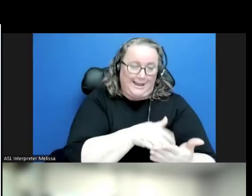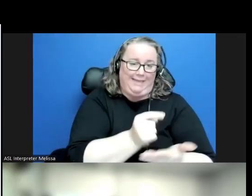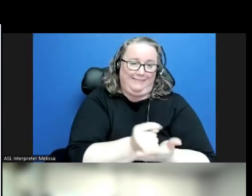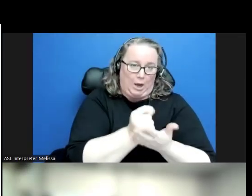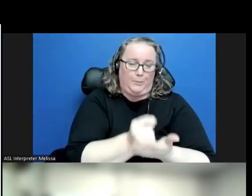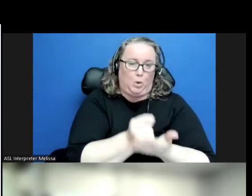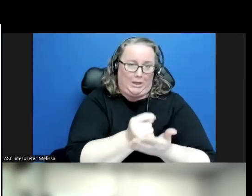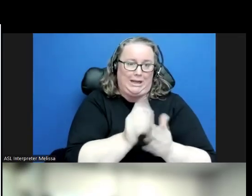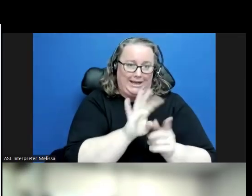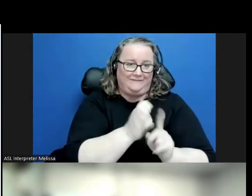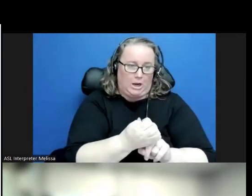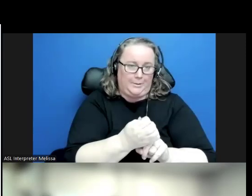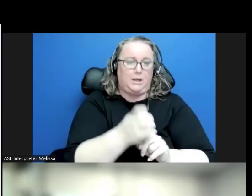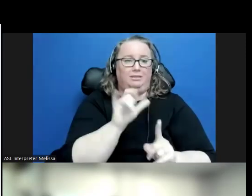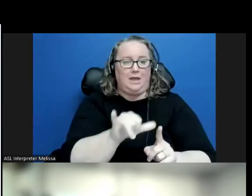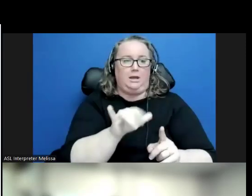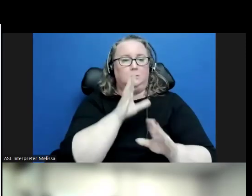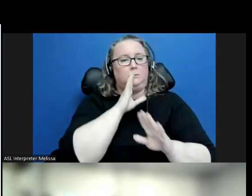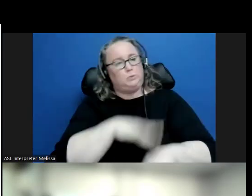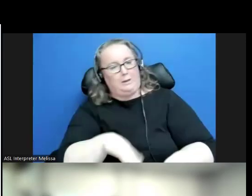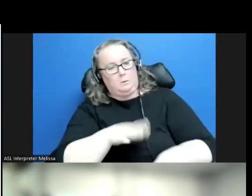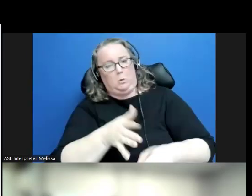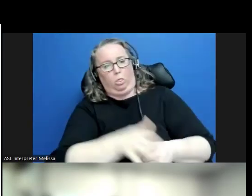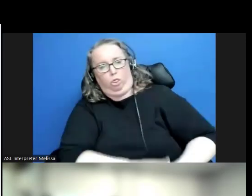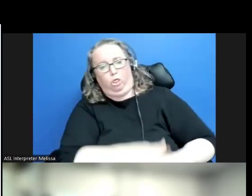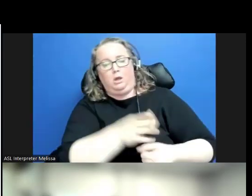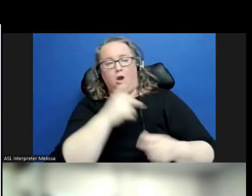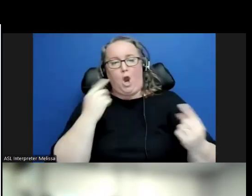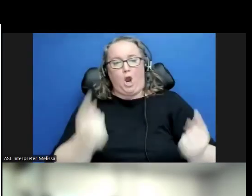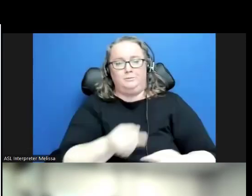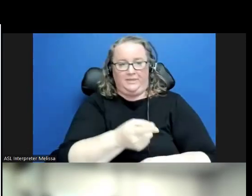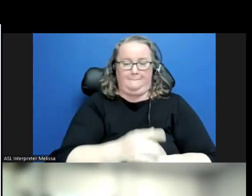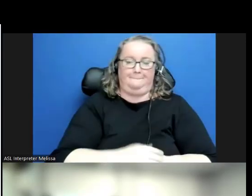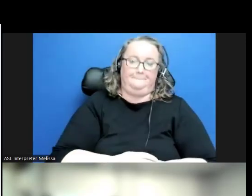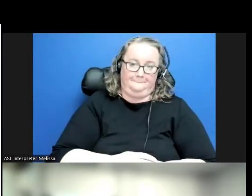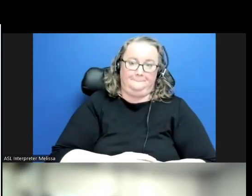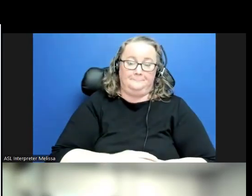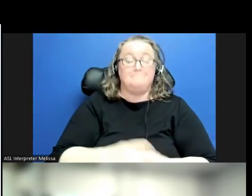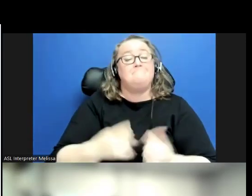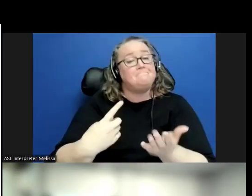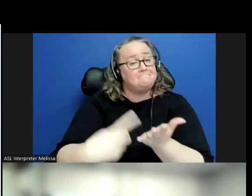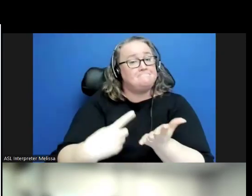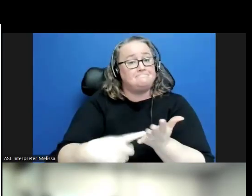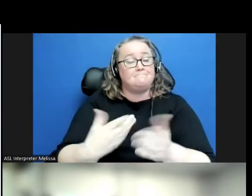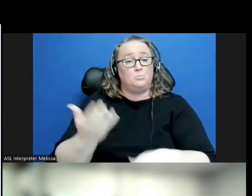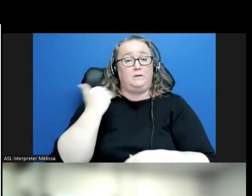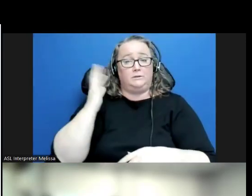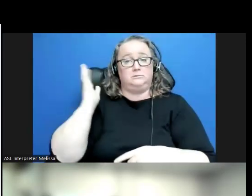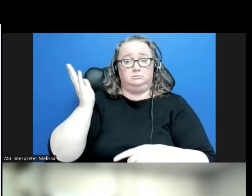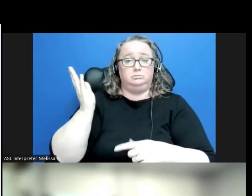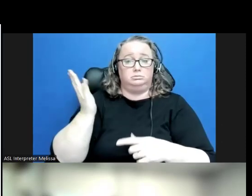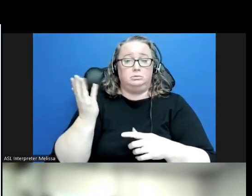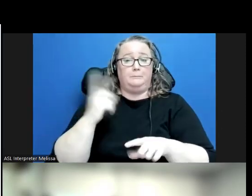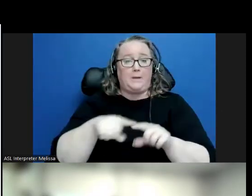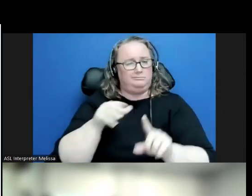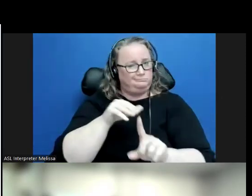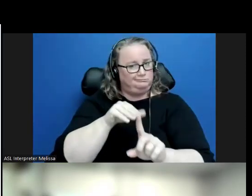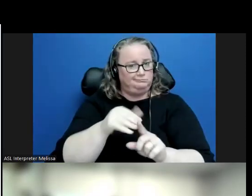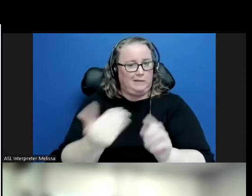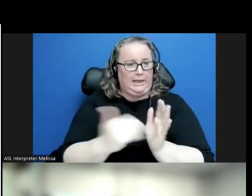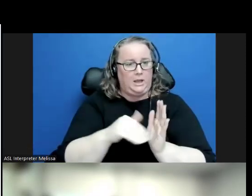that silences and harms them. So we discussed this a bit in the last webinar, but I'll remind folks that